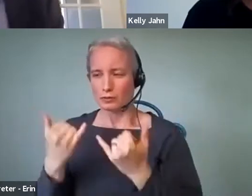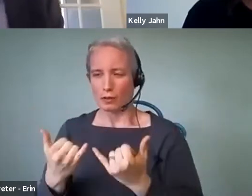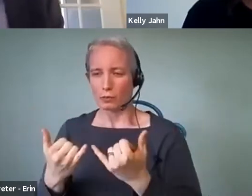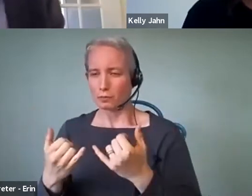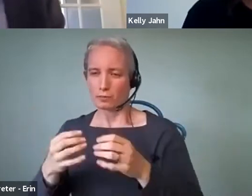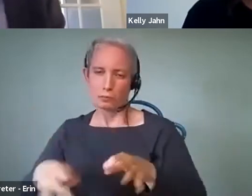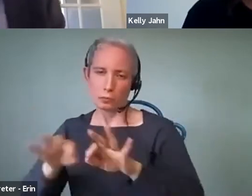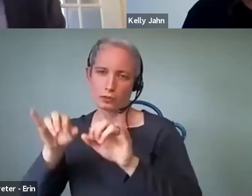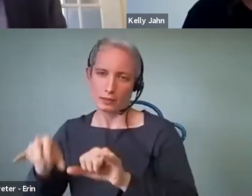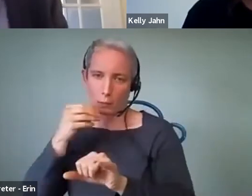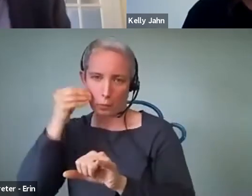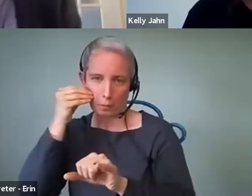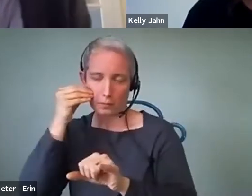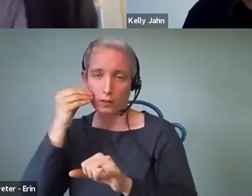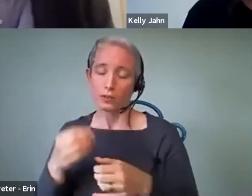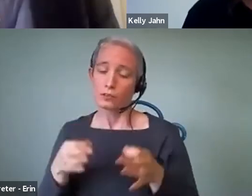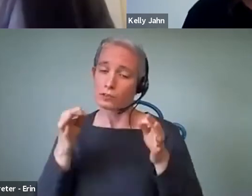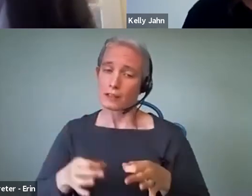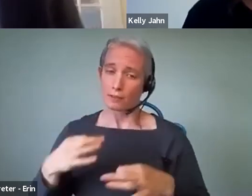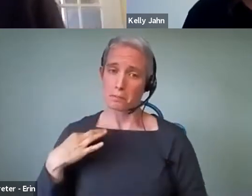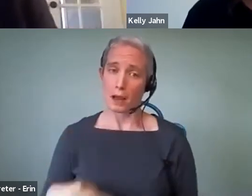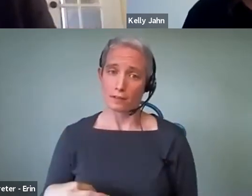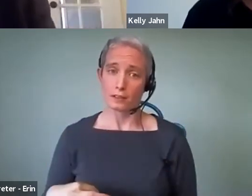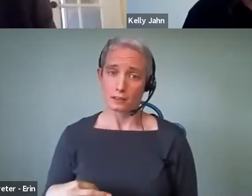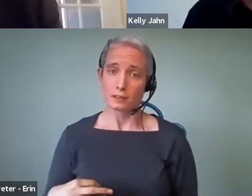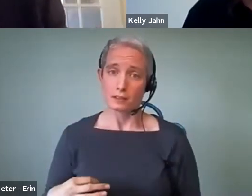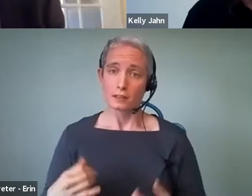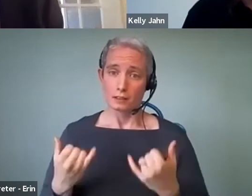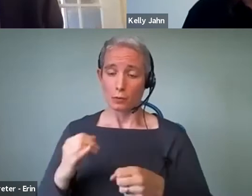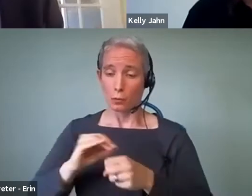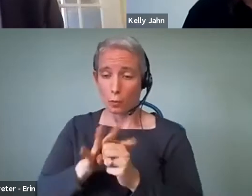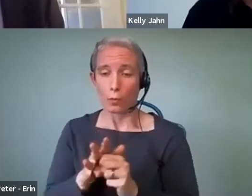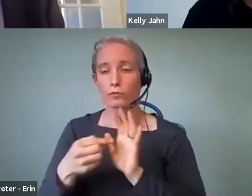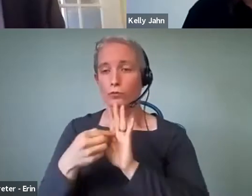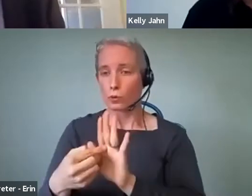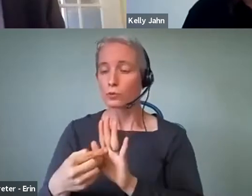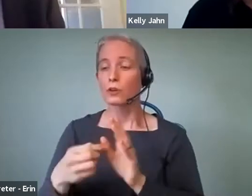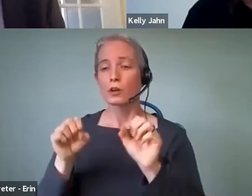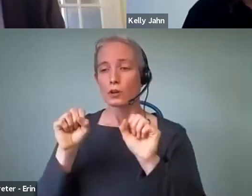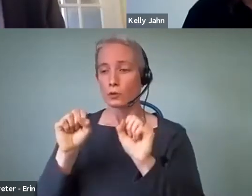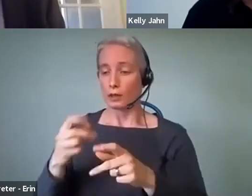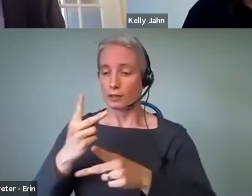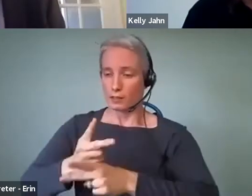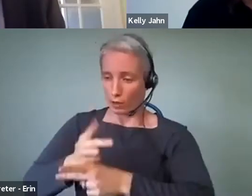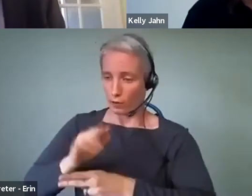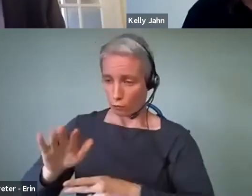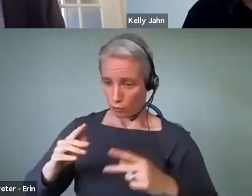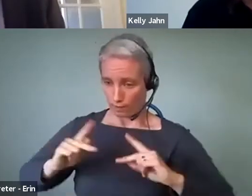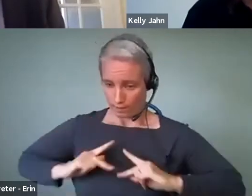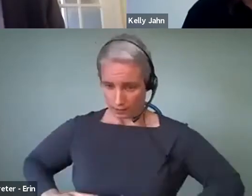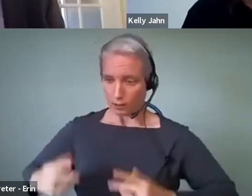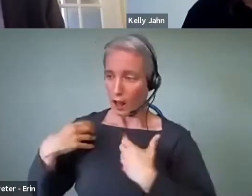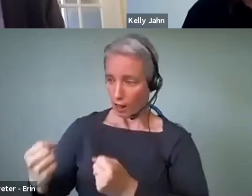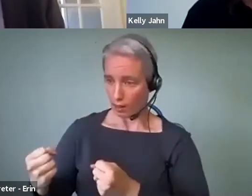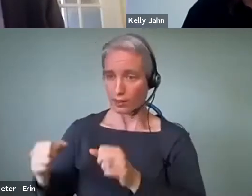there are some definite benefits there, both on being able to attend to your personal health and your life by remaining home from a process perspective, but